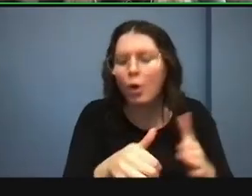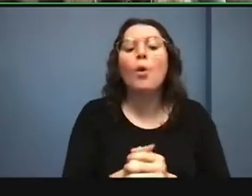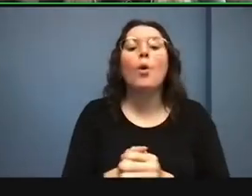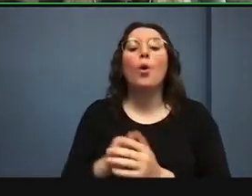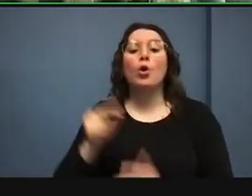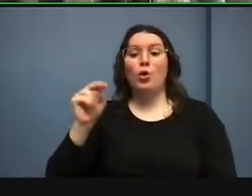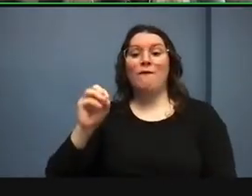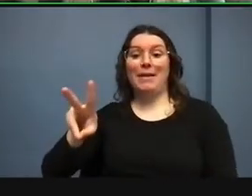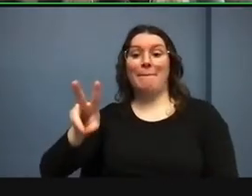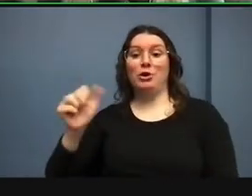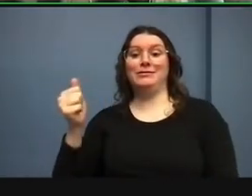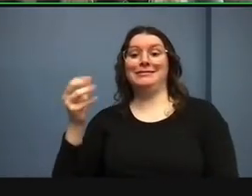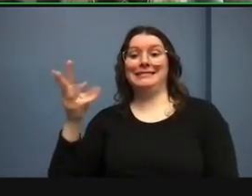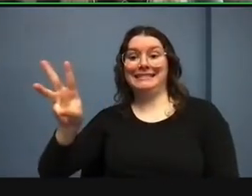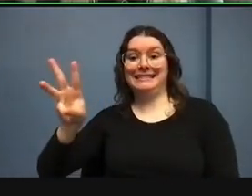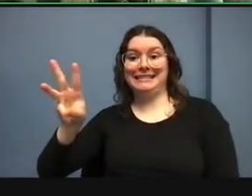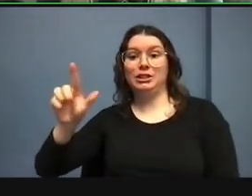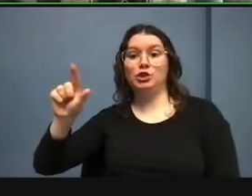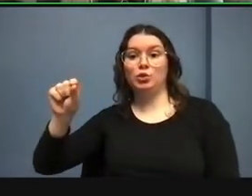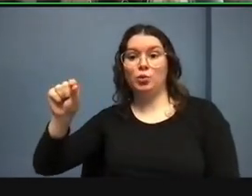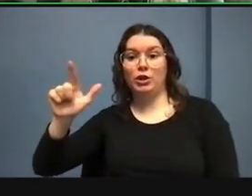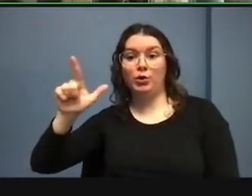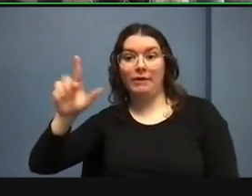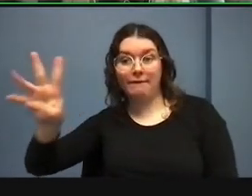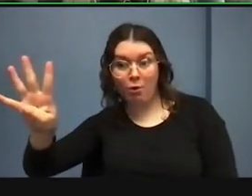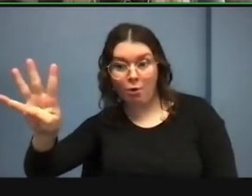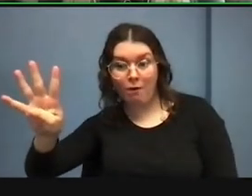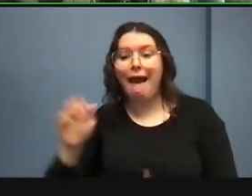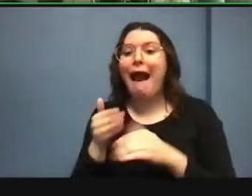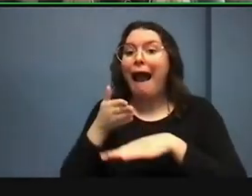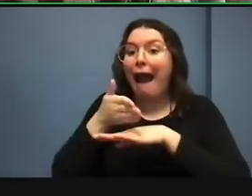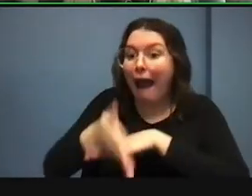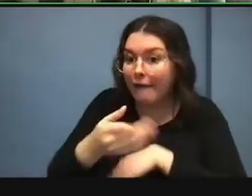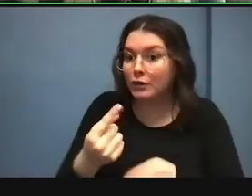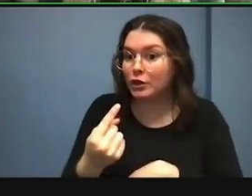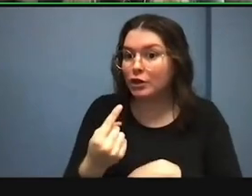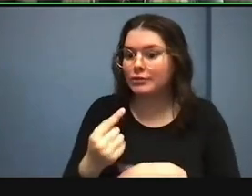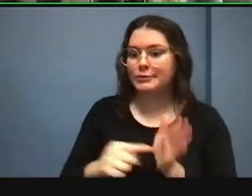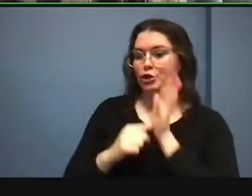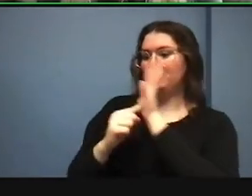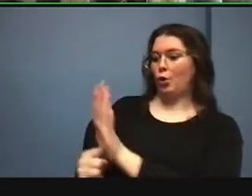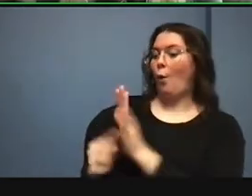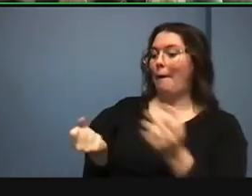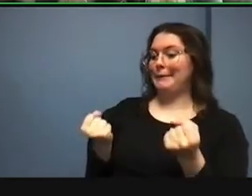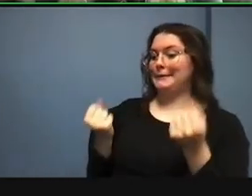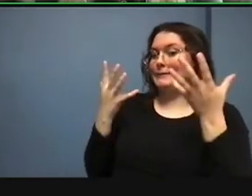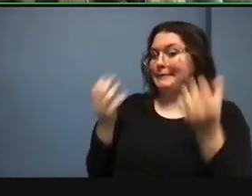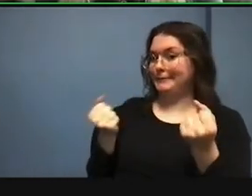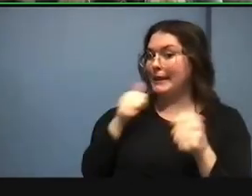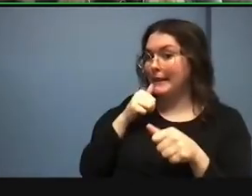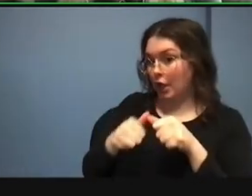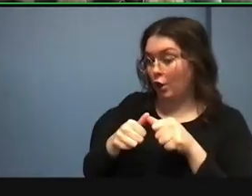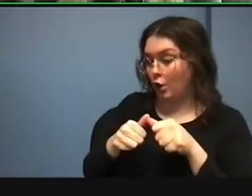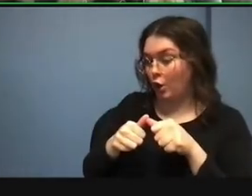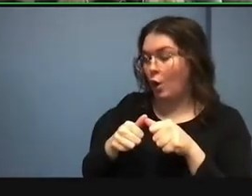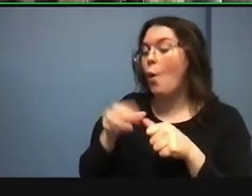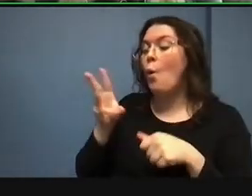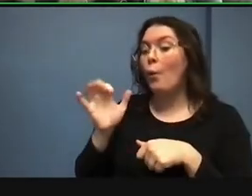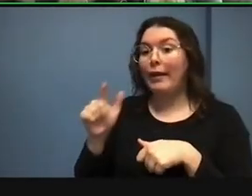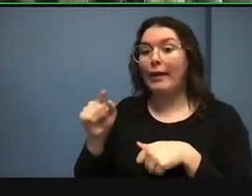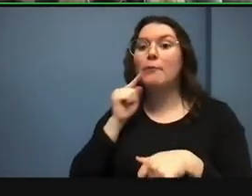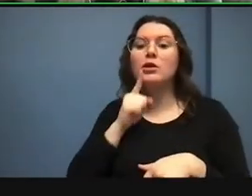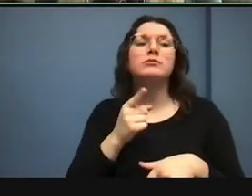16th, 2024, after being shown an ASL letter signed to him, William will